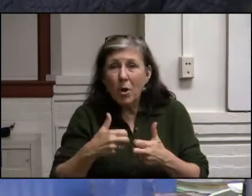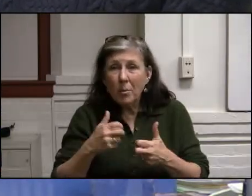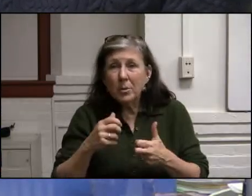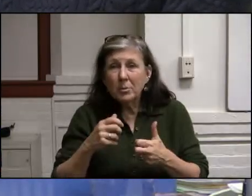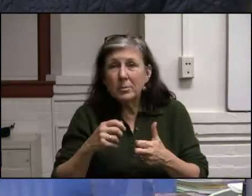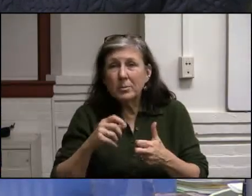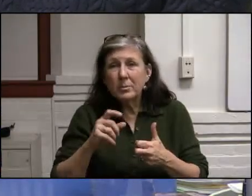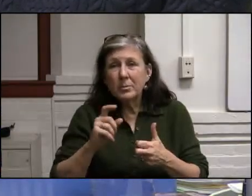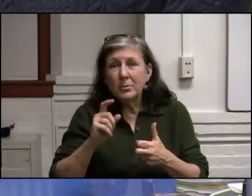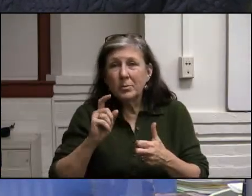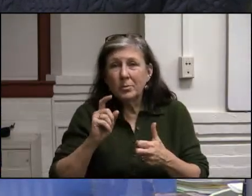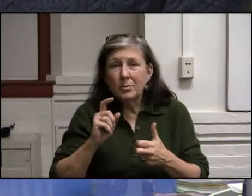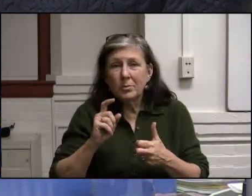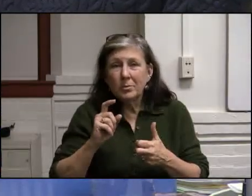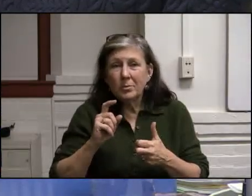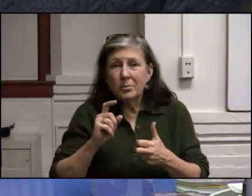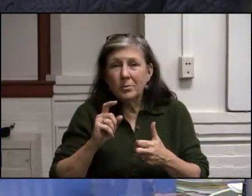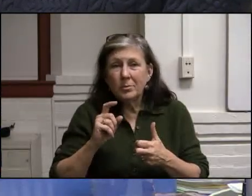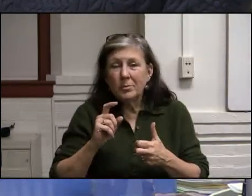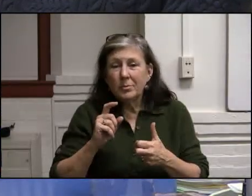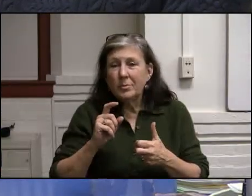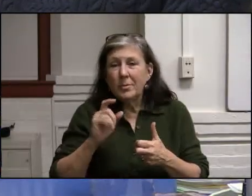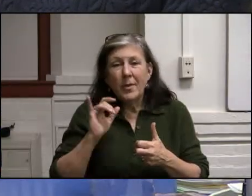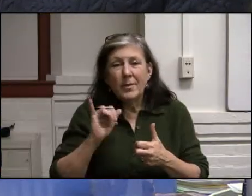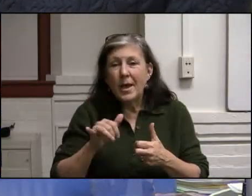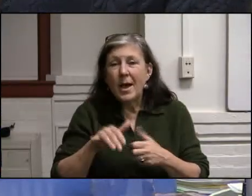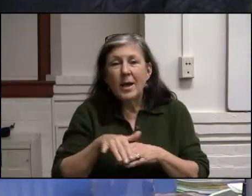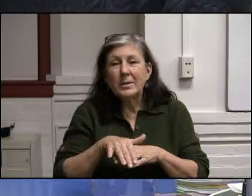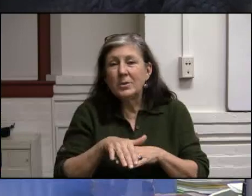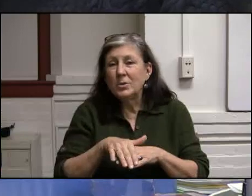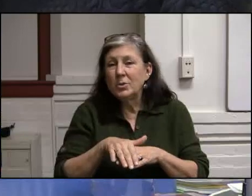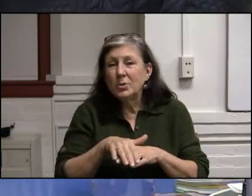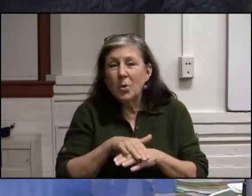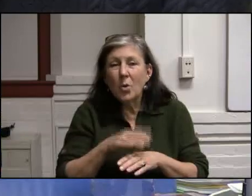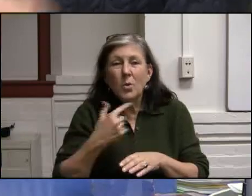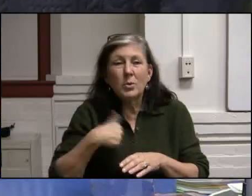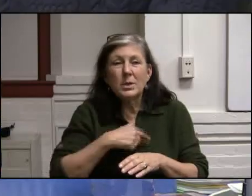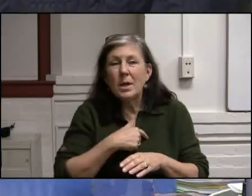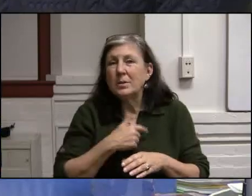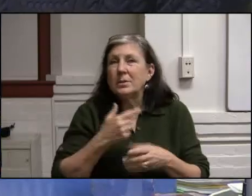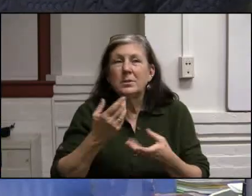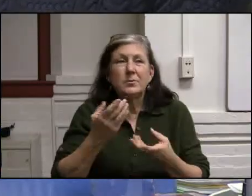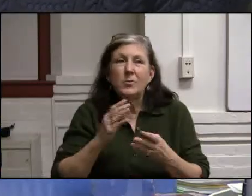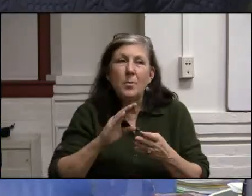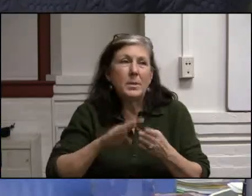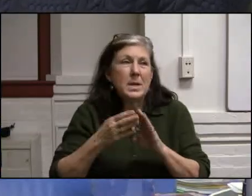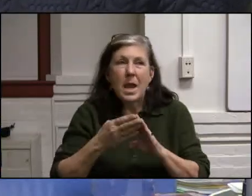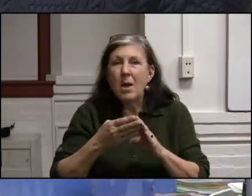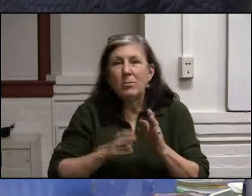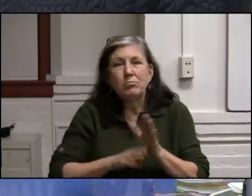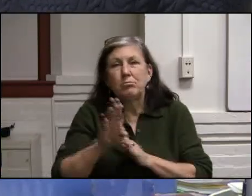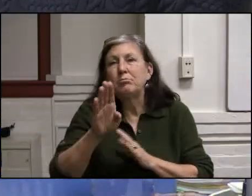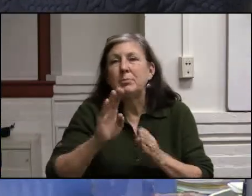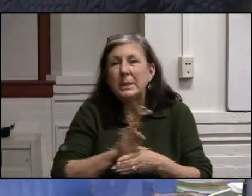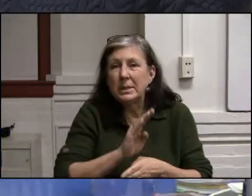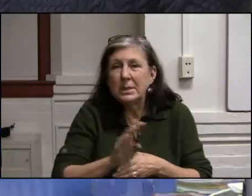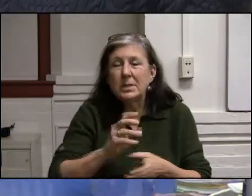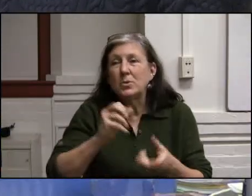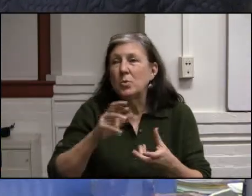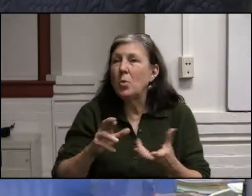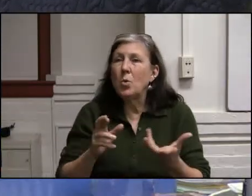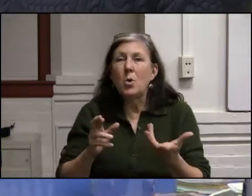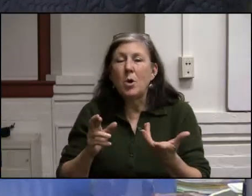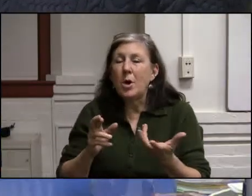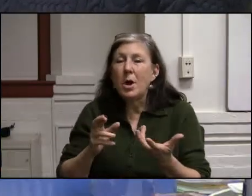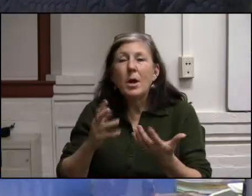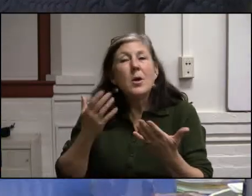slowing us down, either from an economic development standpoint or from an equity standpoint, and we're